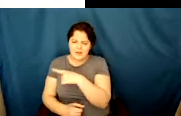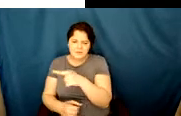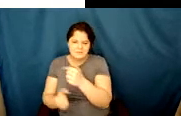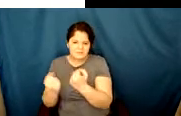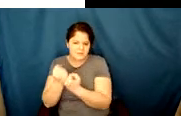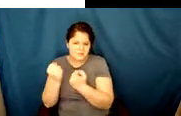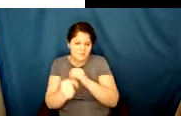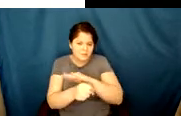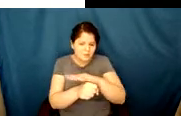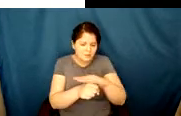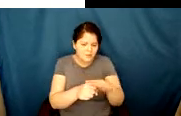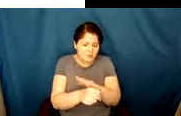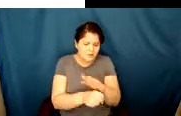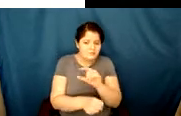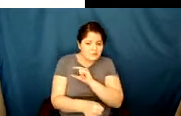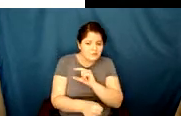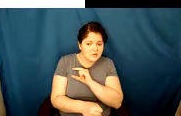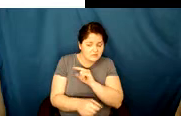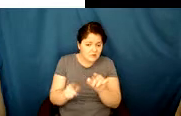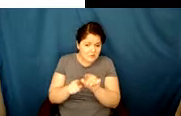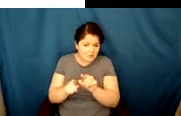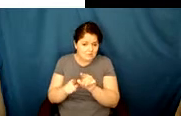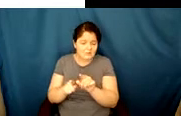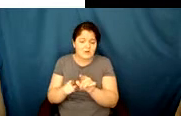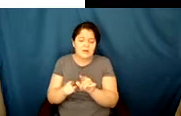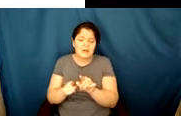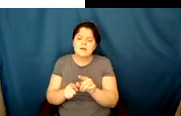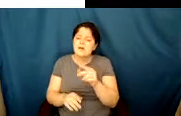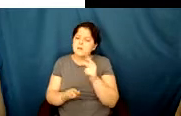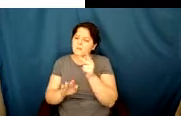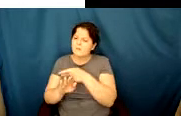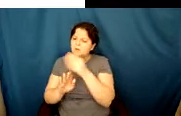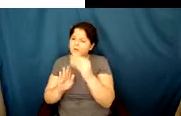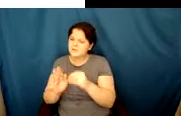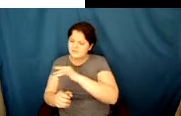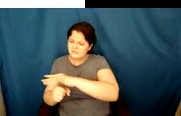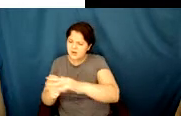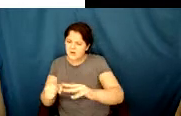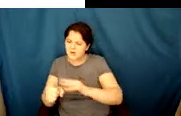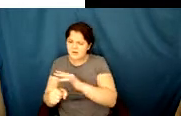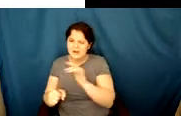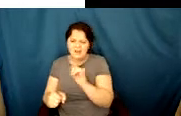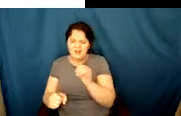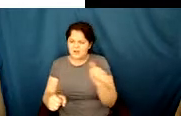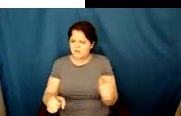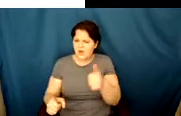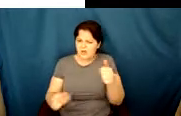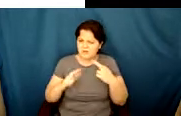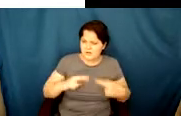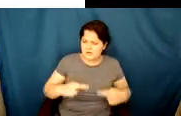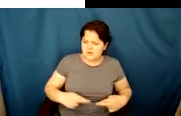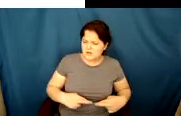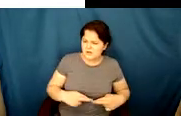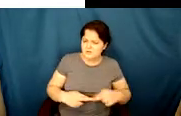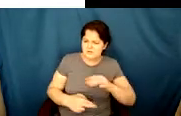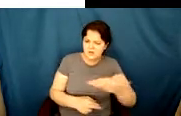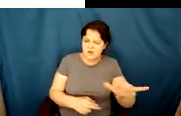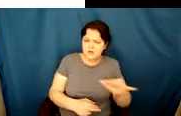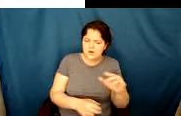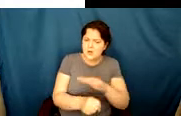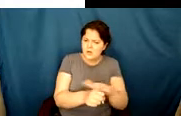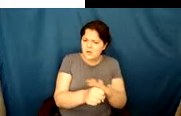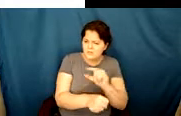necessary. So the project area would be like any other residential area where the local police would be